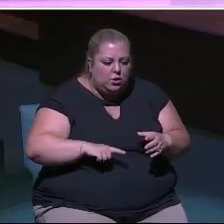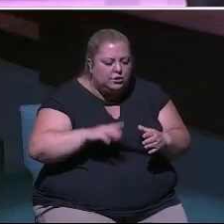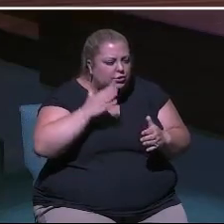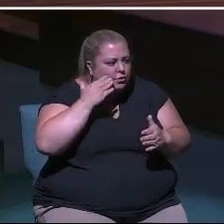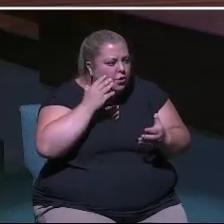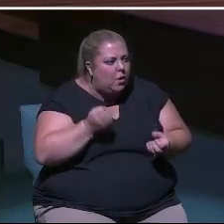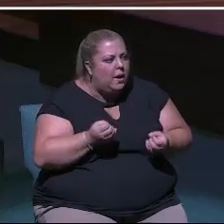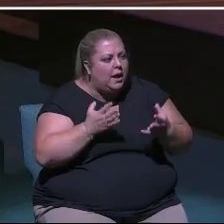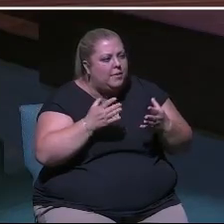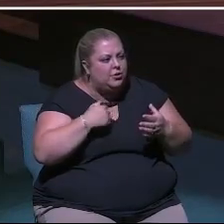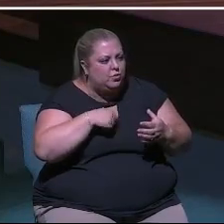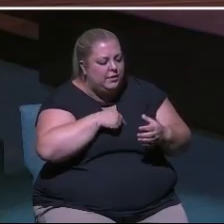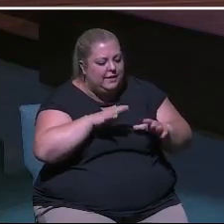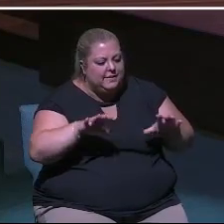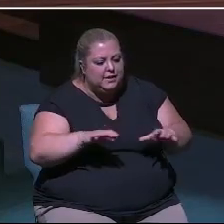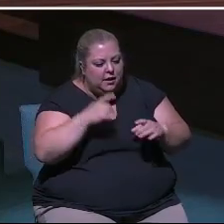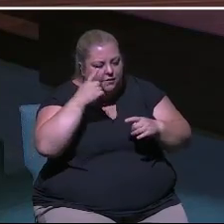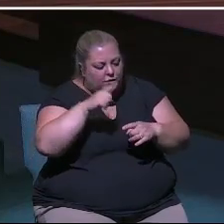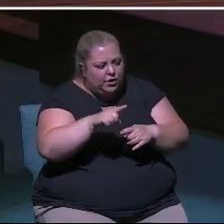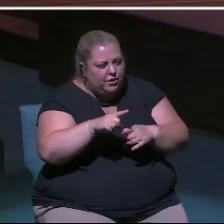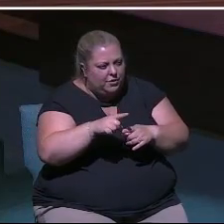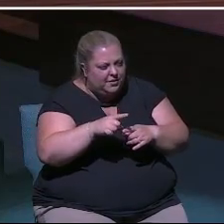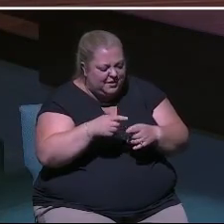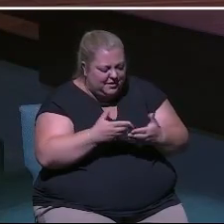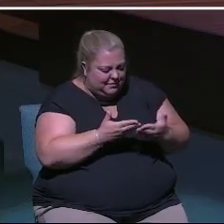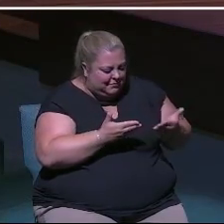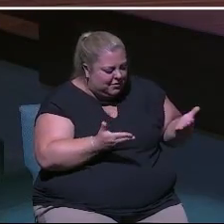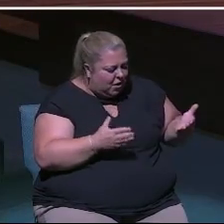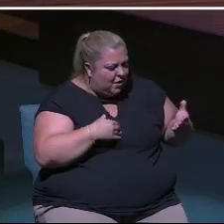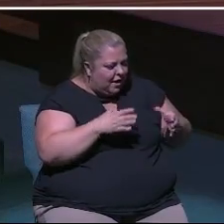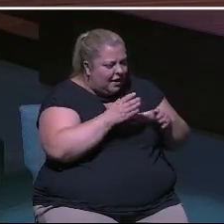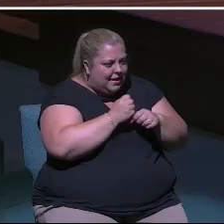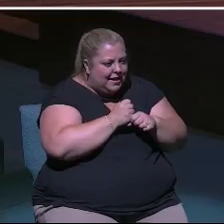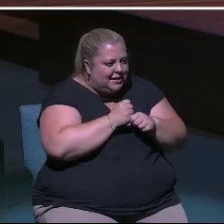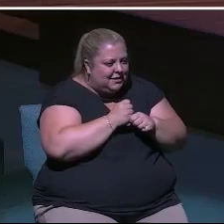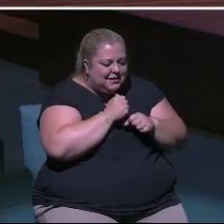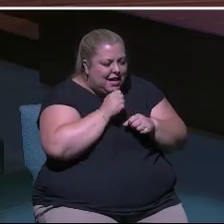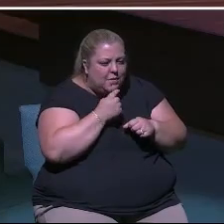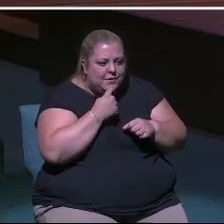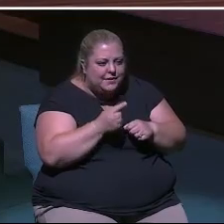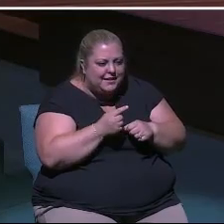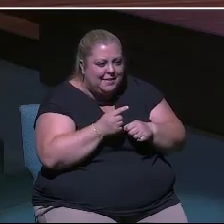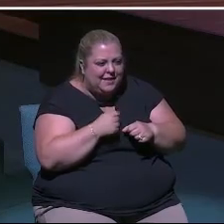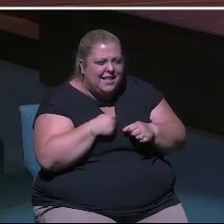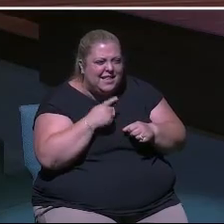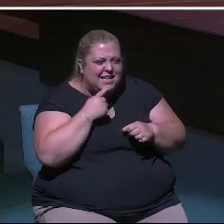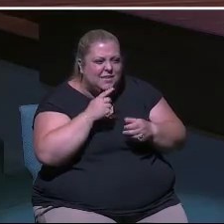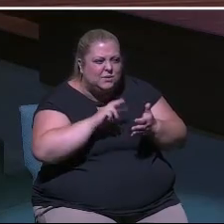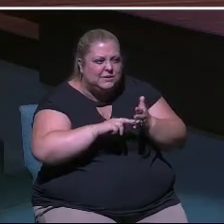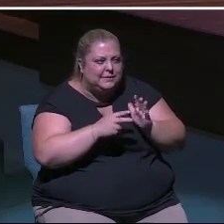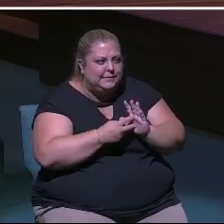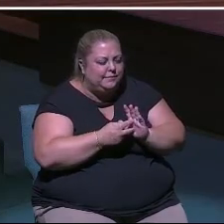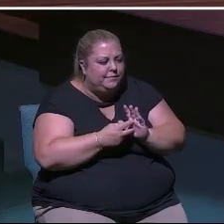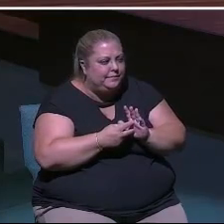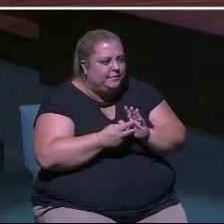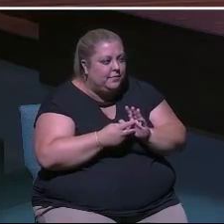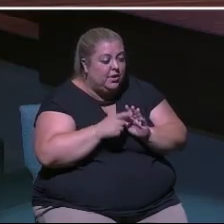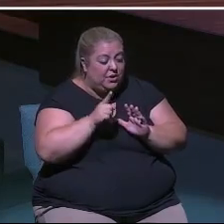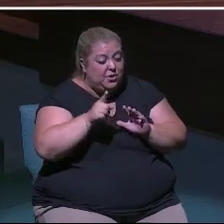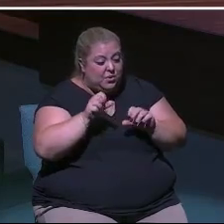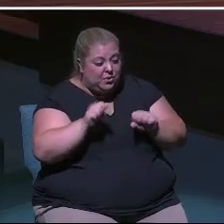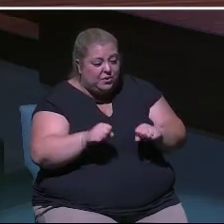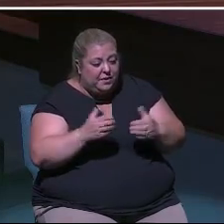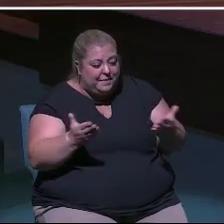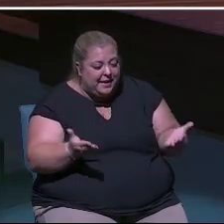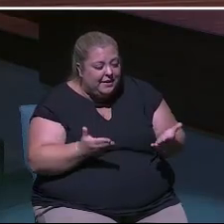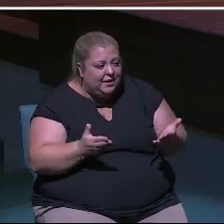and this is what I get? Now, that's not what they're saying. I think that's what they're implying. You could have been here.